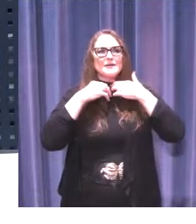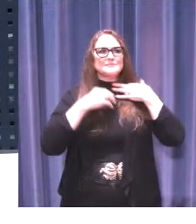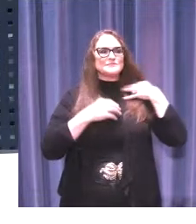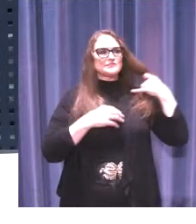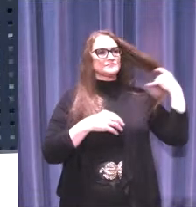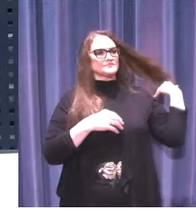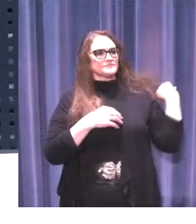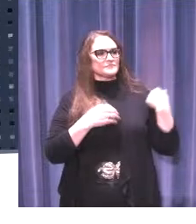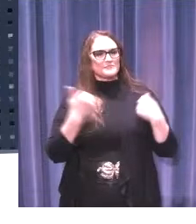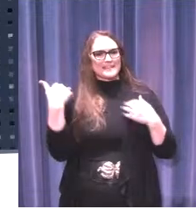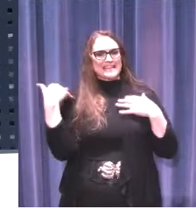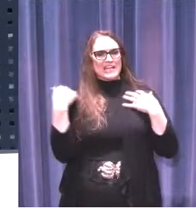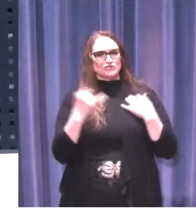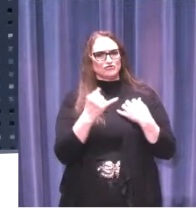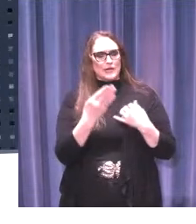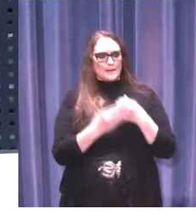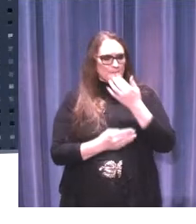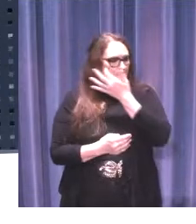my last job.